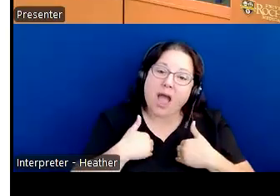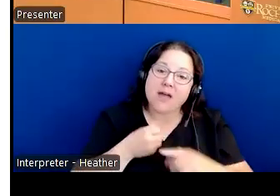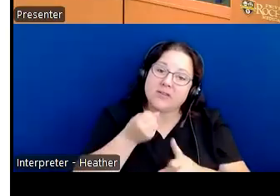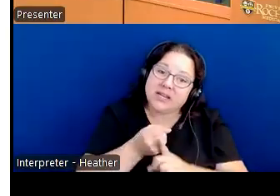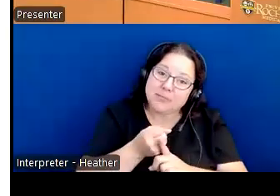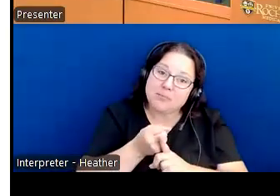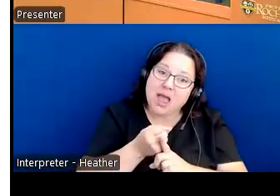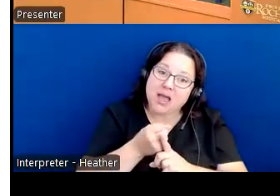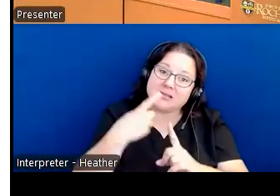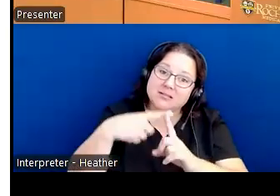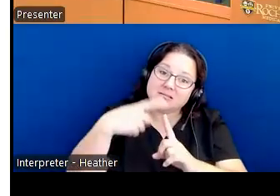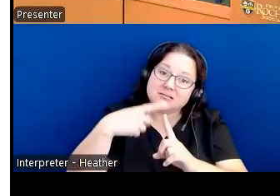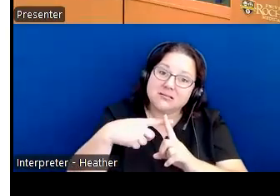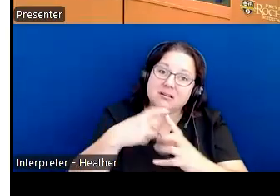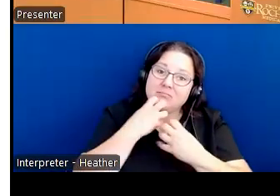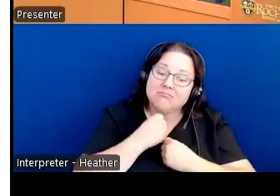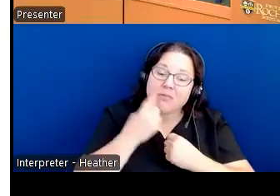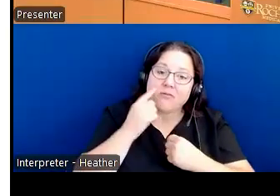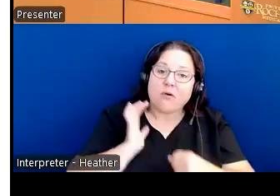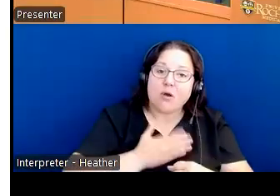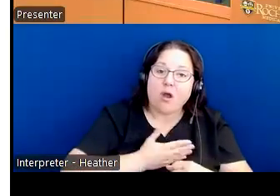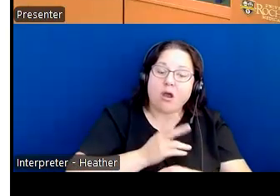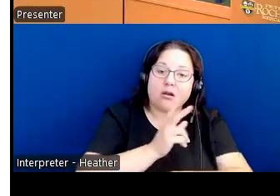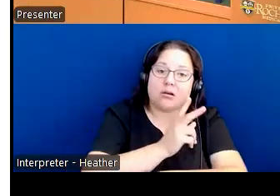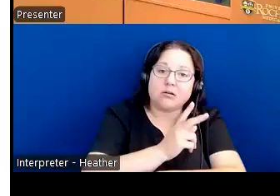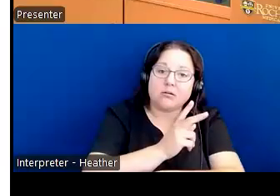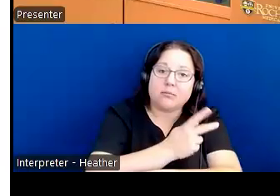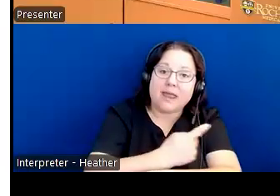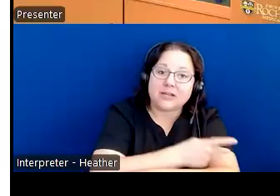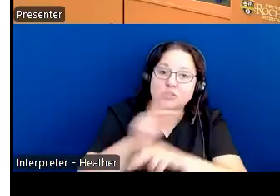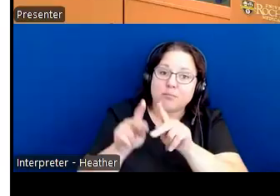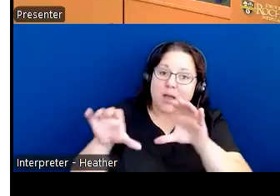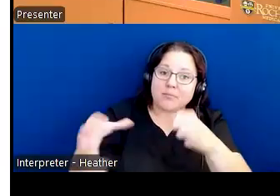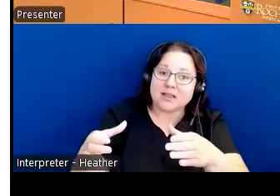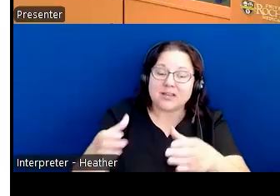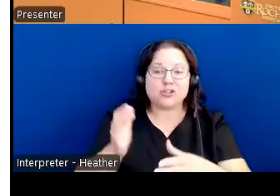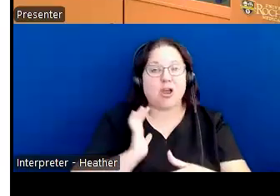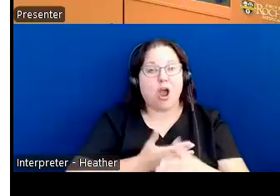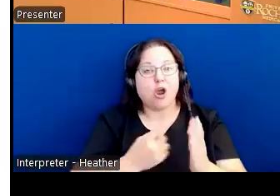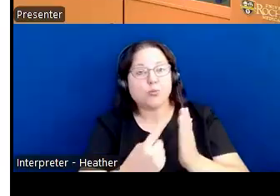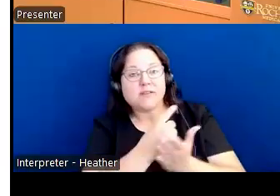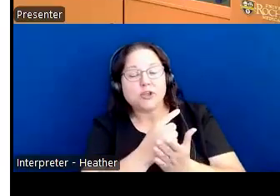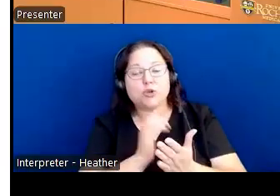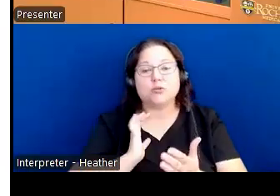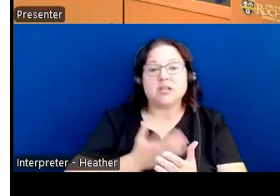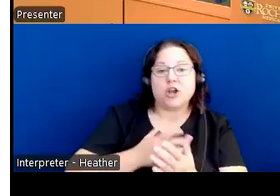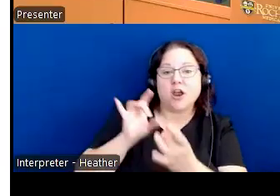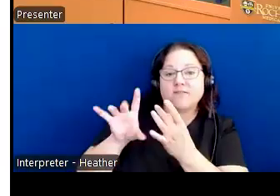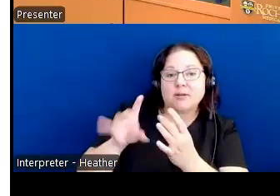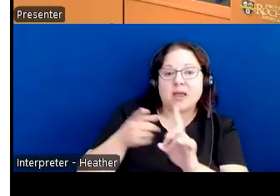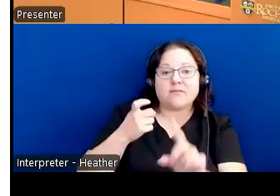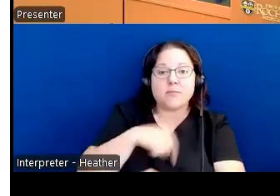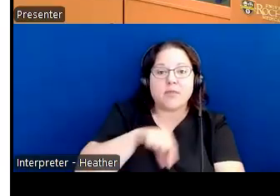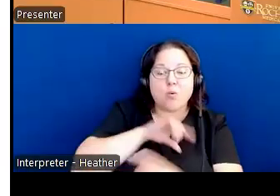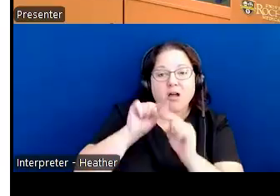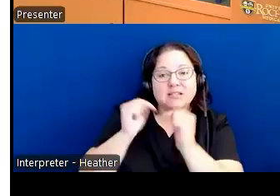population. And some of the reviews that we've done and some of the feedback that we've gotten from our quality team about making